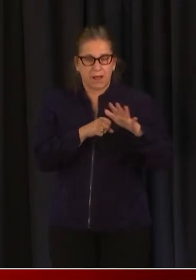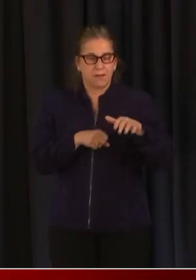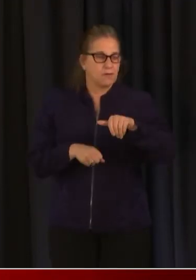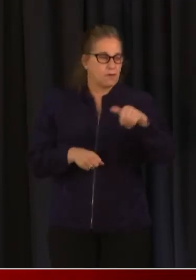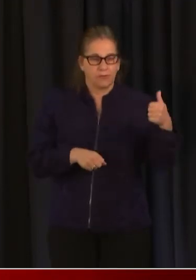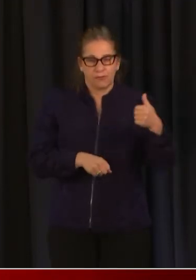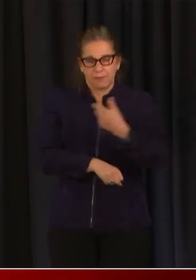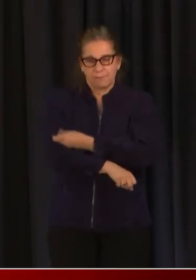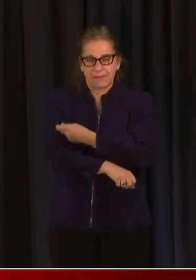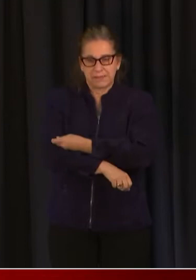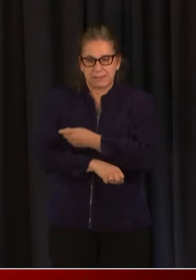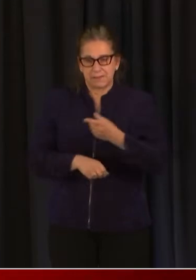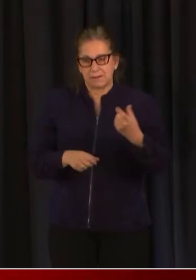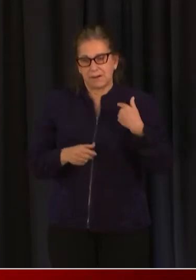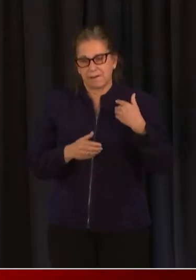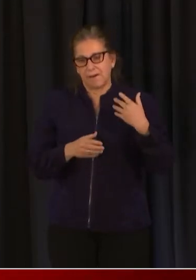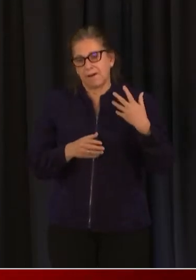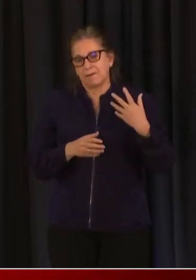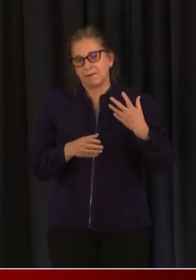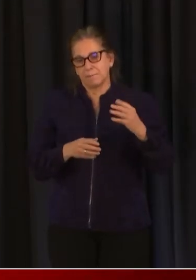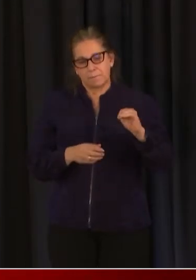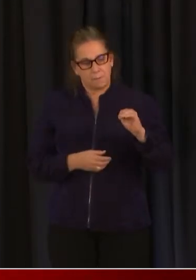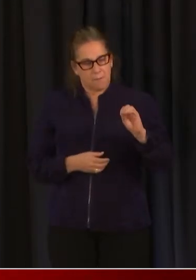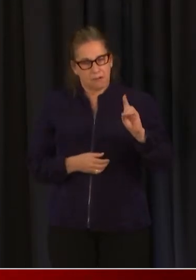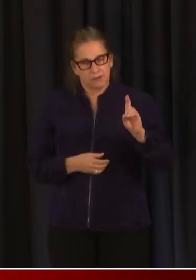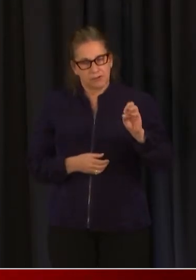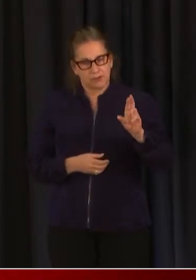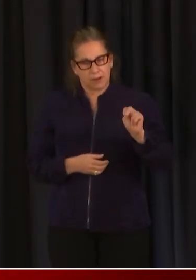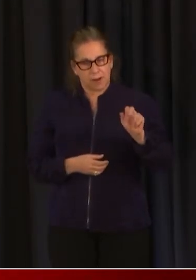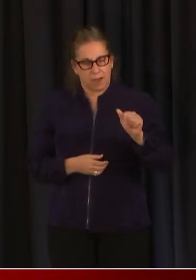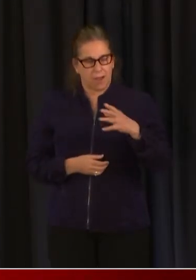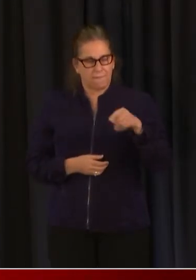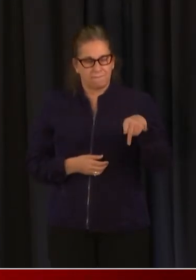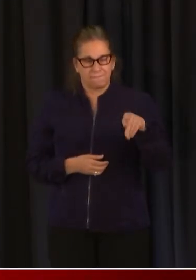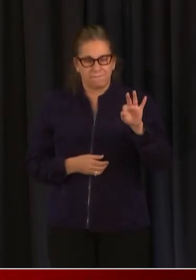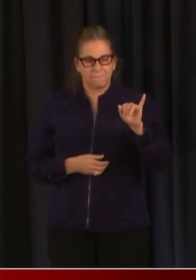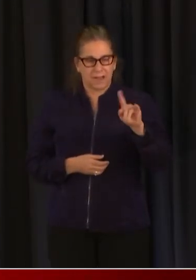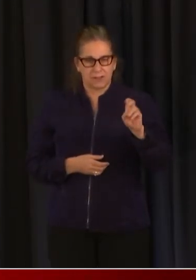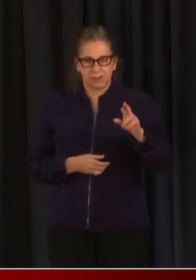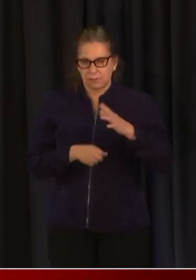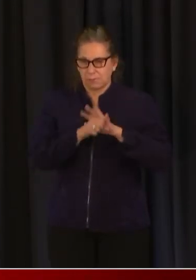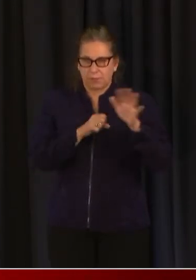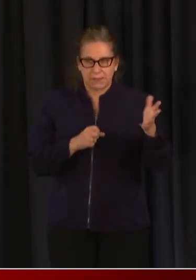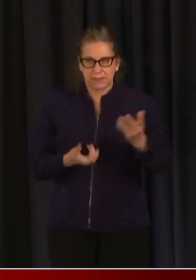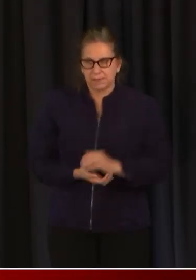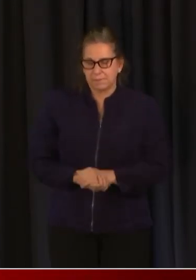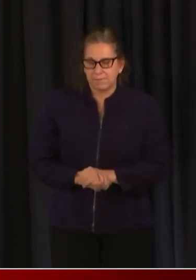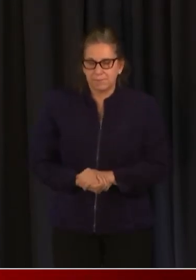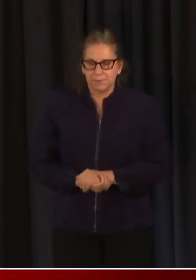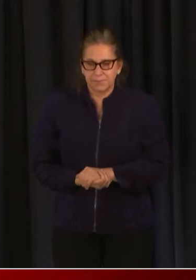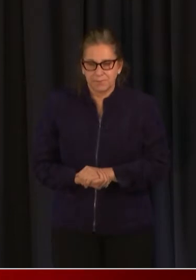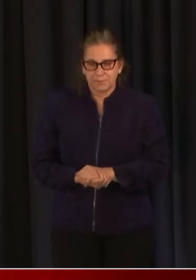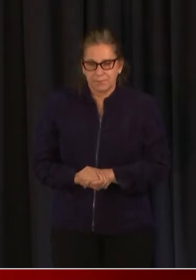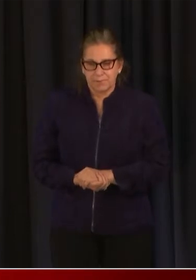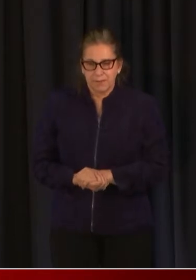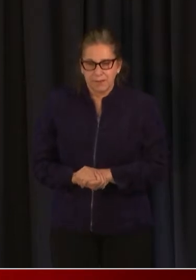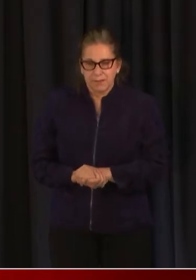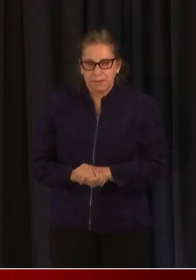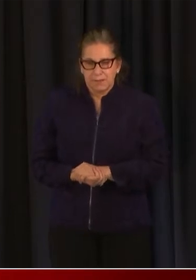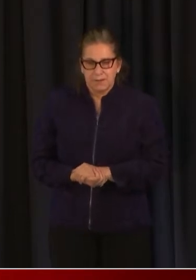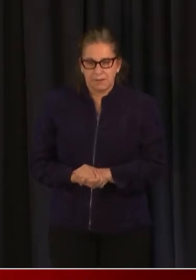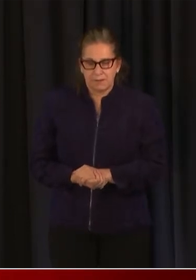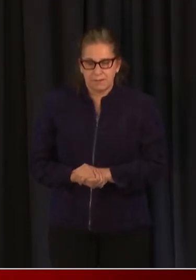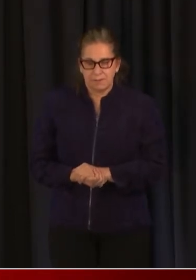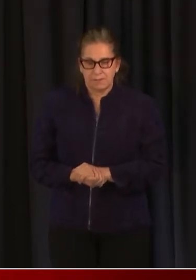The CDC will not resume ordering and distribution of the Johnson & Johnson vaccine until their final documents